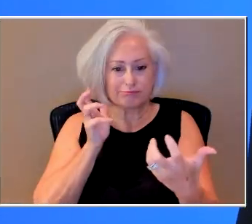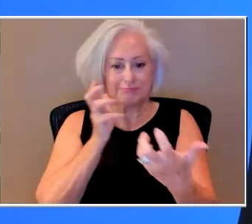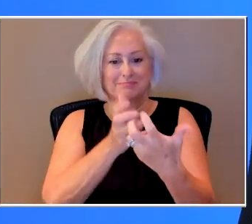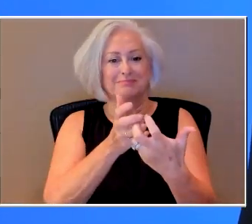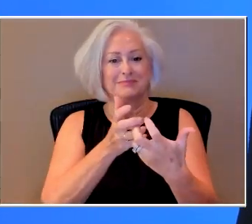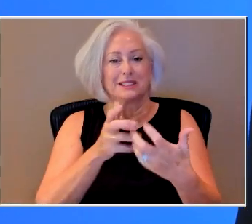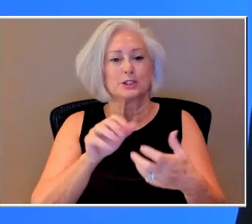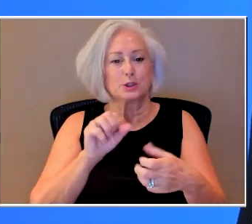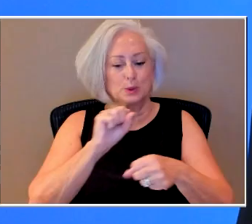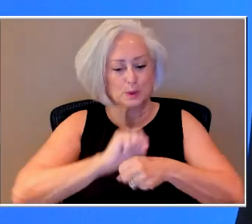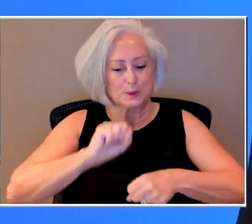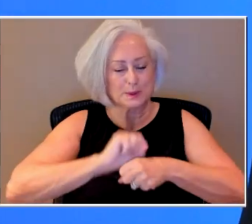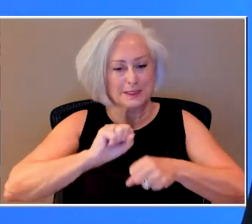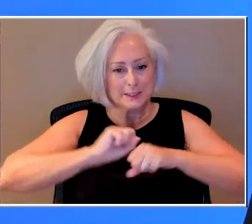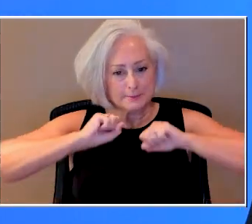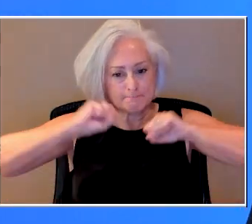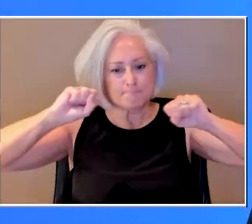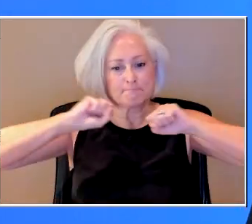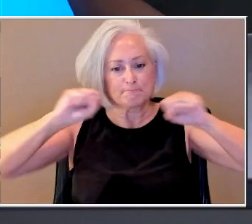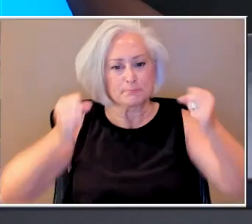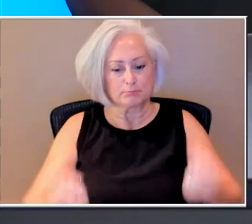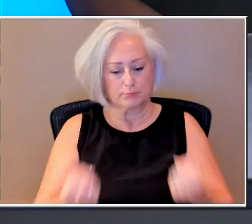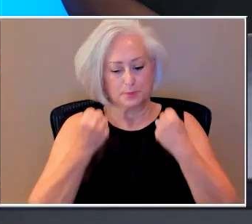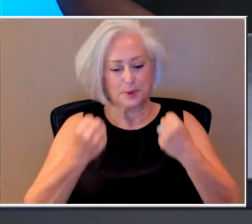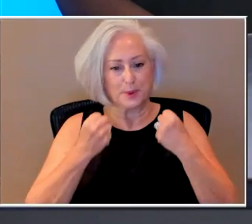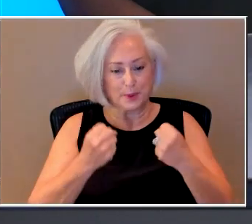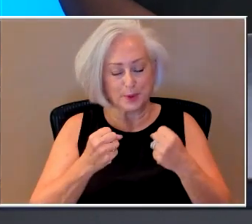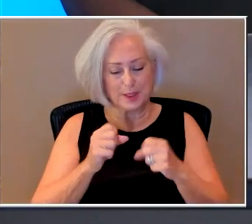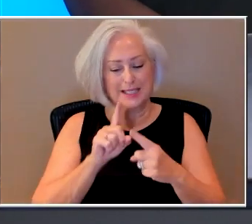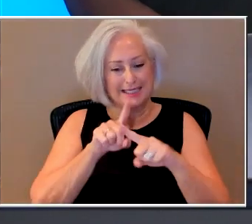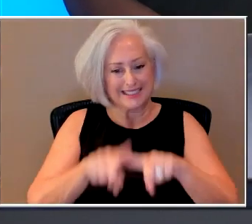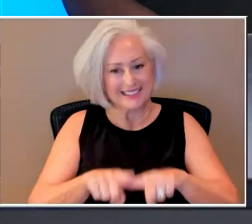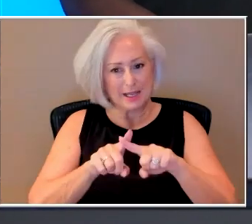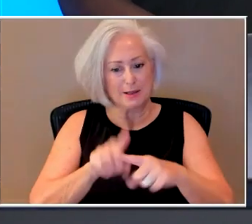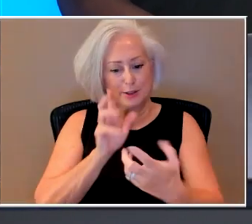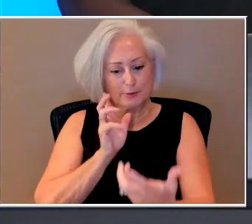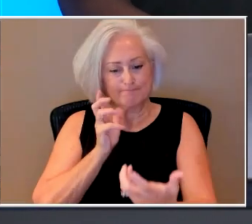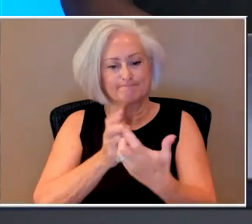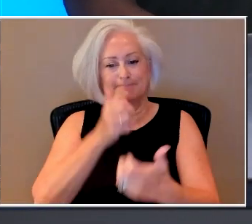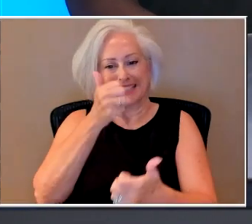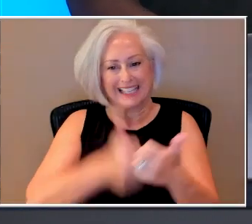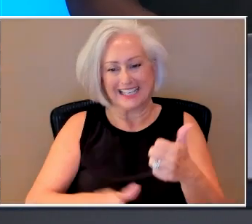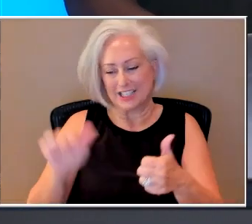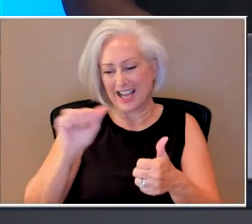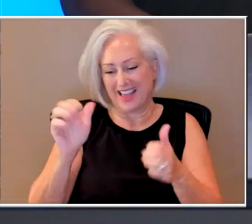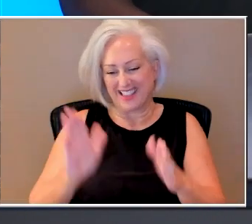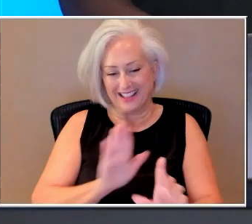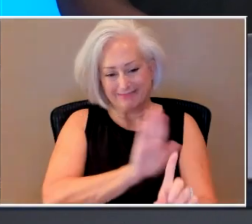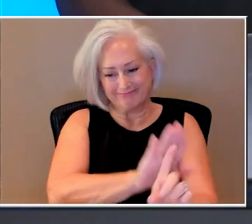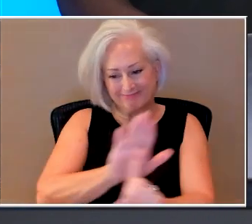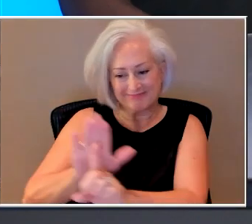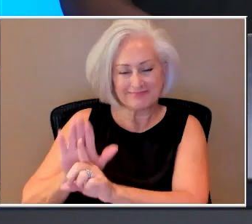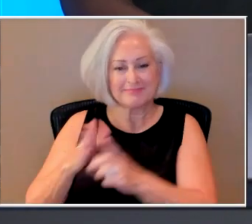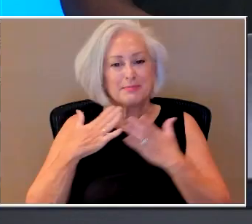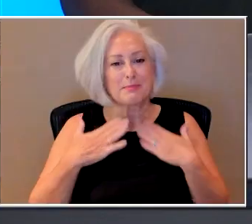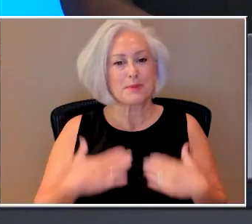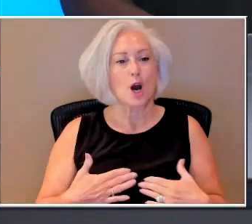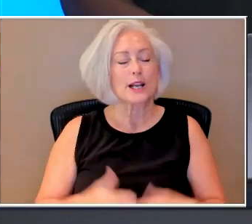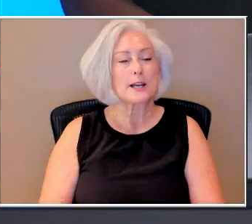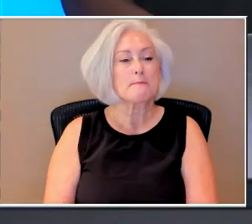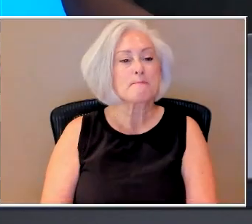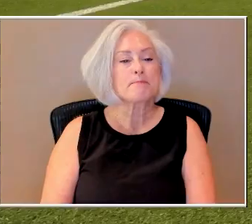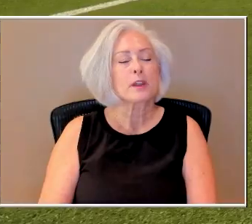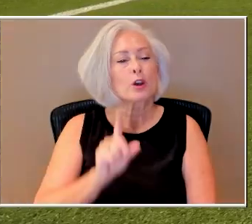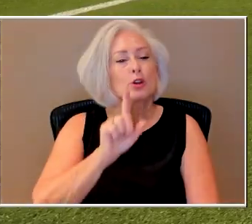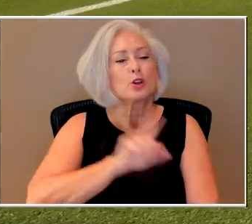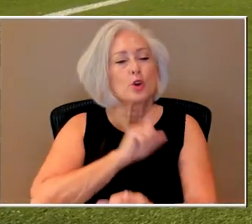especially adapting to different athletes' bodies. A lot of fine tuning, I take it. Exactly, that's the difference. So when you first met Max, what stood out about his movement,